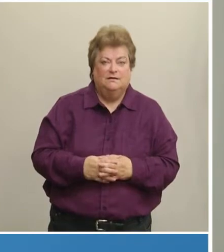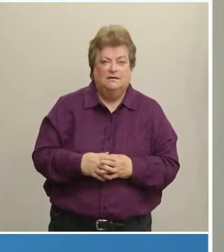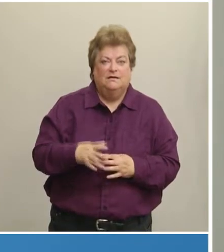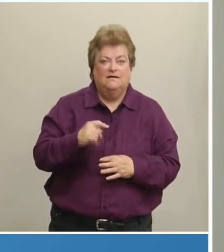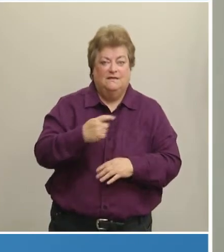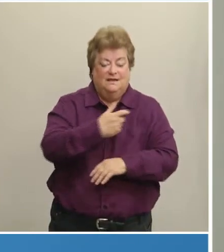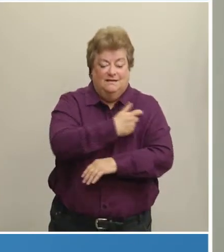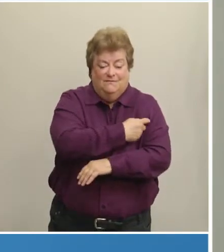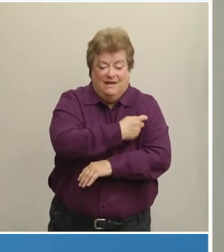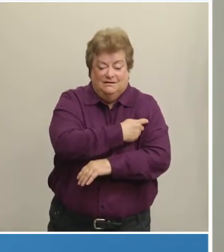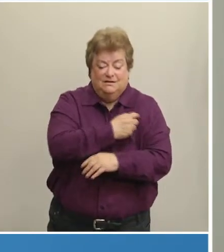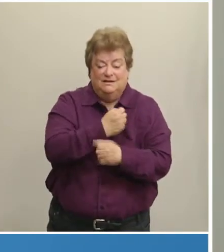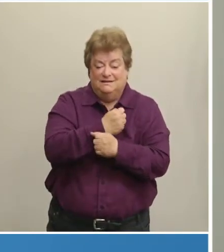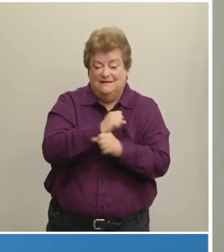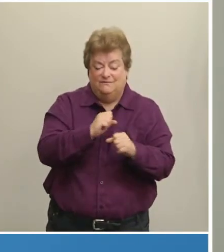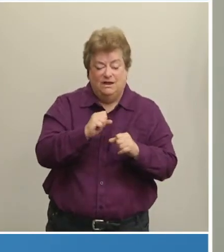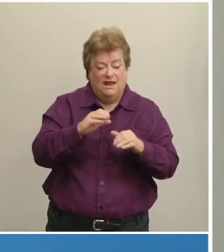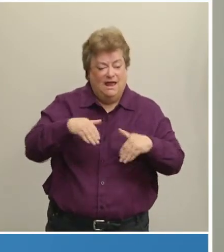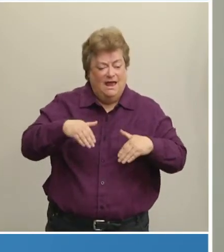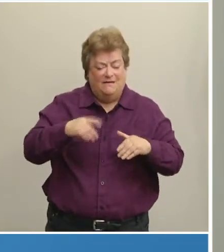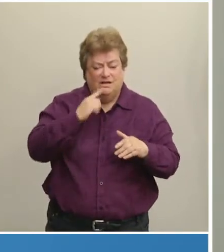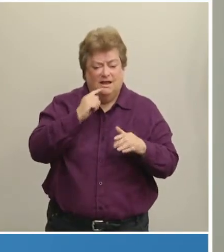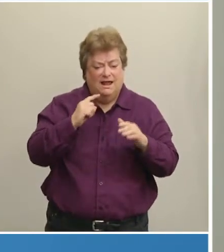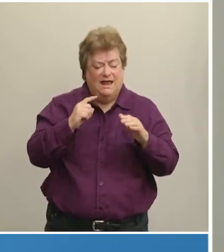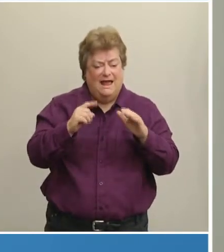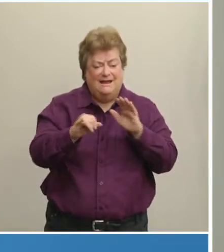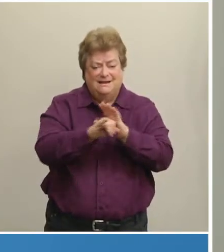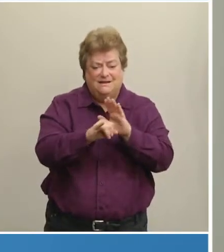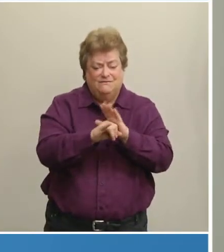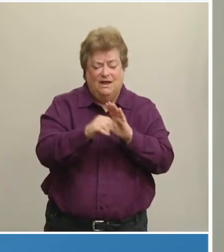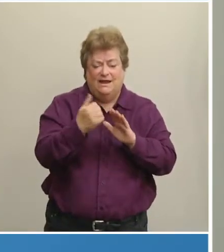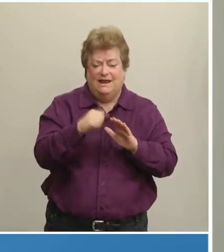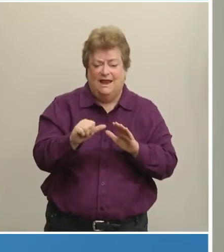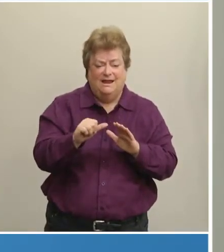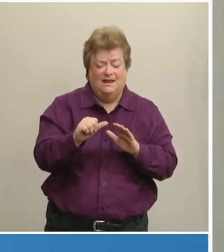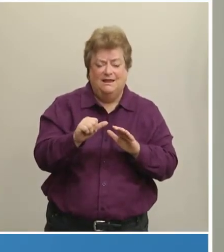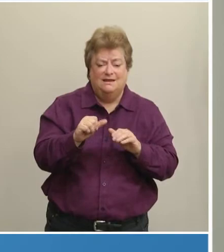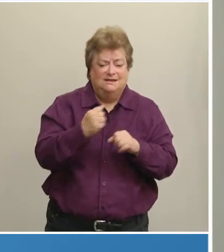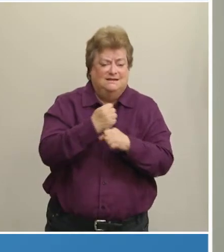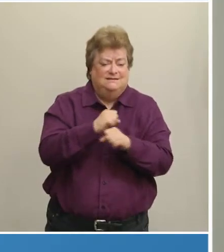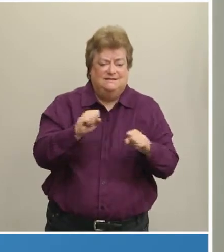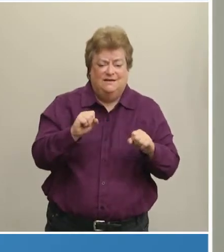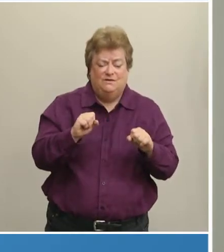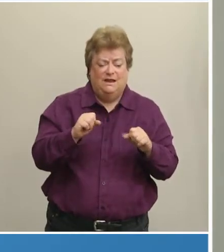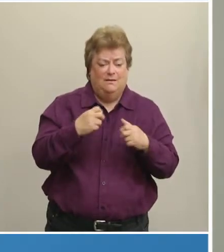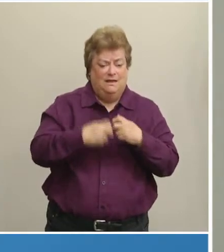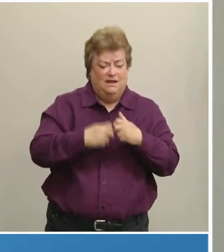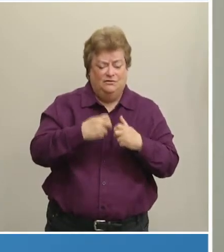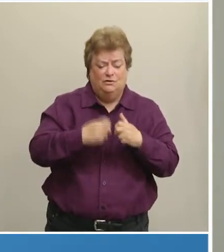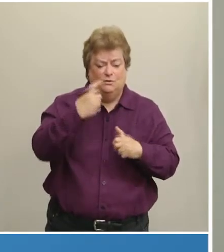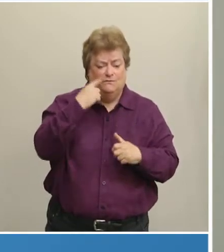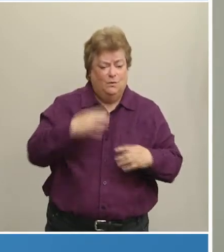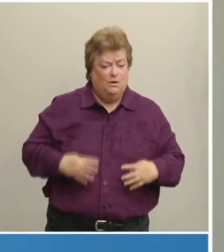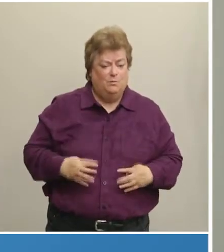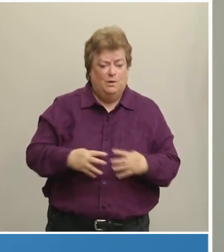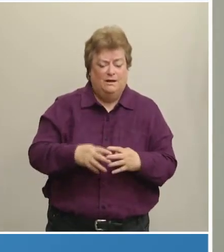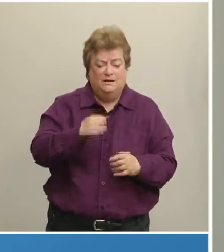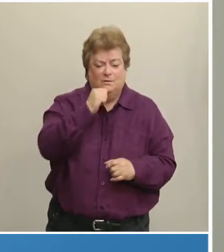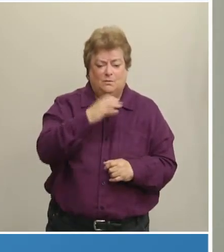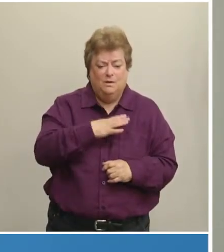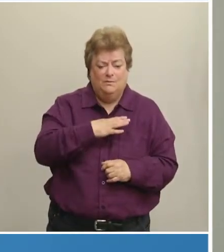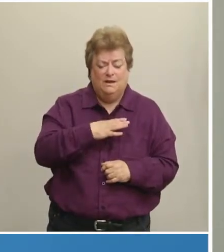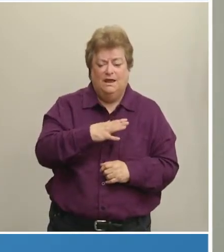vaccine safety hasn't identified any specific safety issues in pregnant women. The phase 2 and phase 3